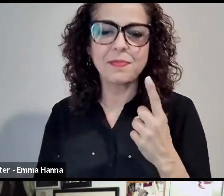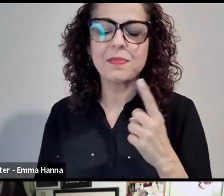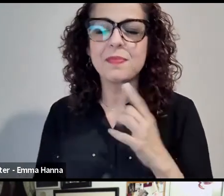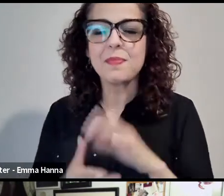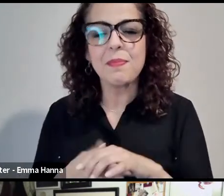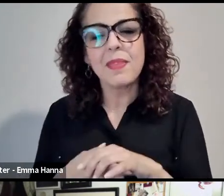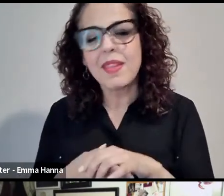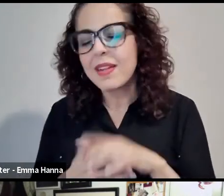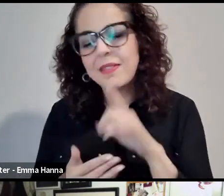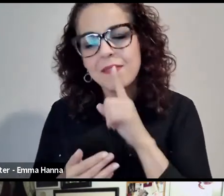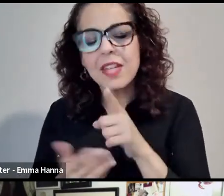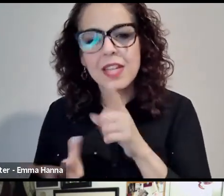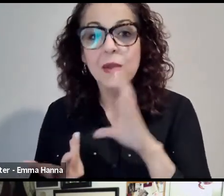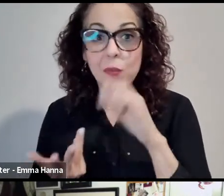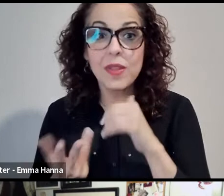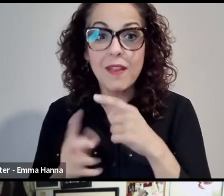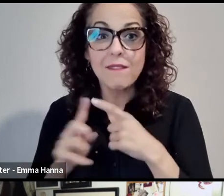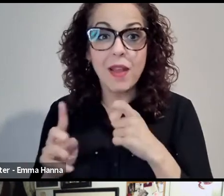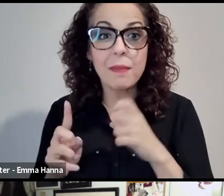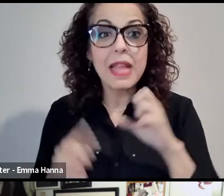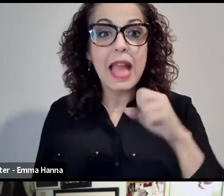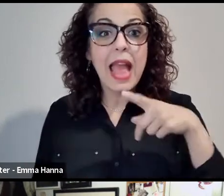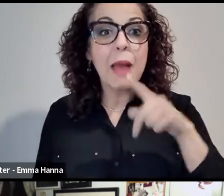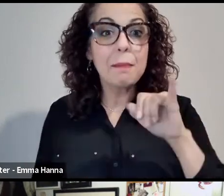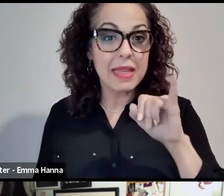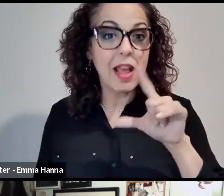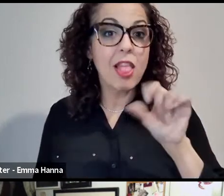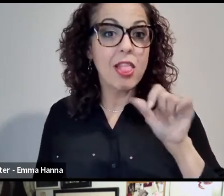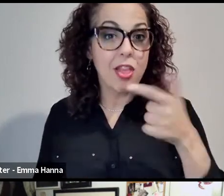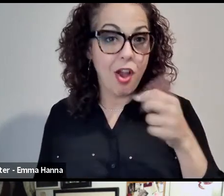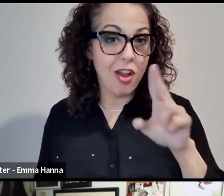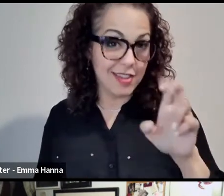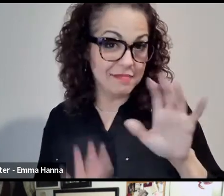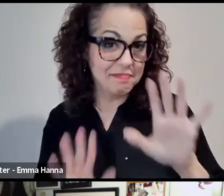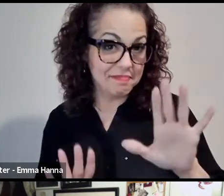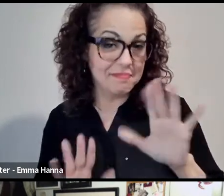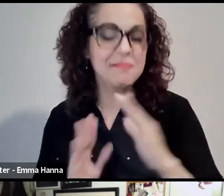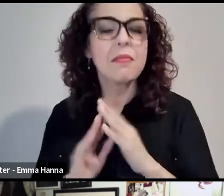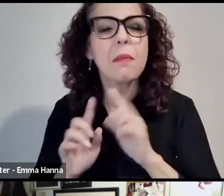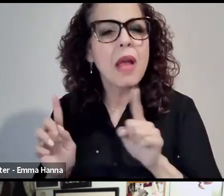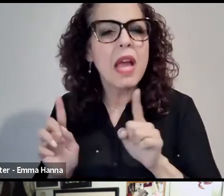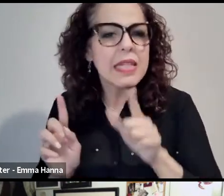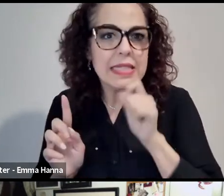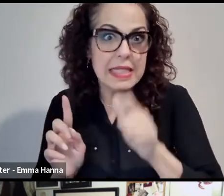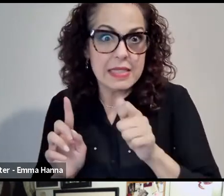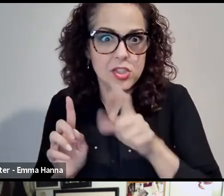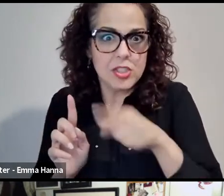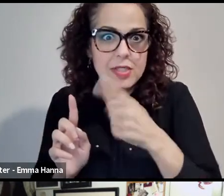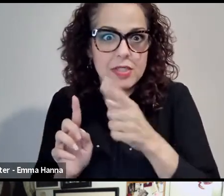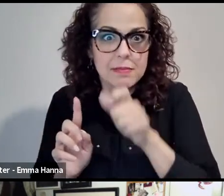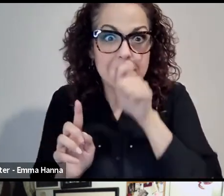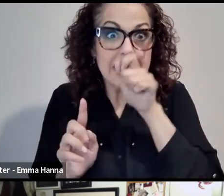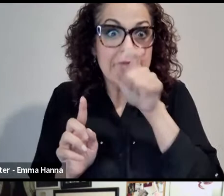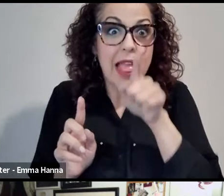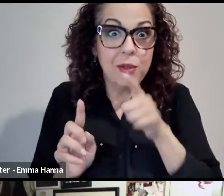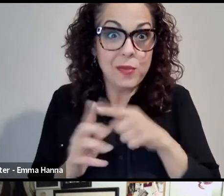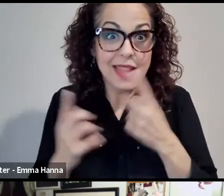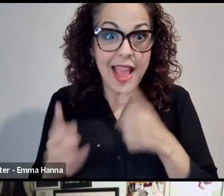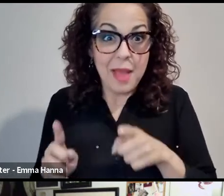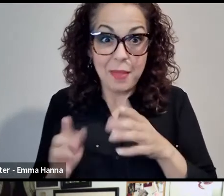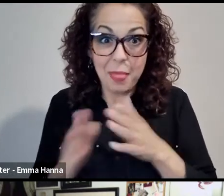It's weirdly, it's from the epilogue, but it doesn't give away anything in the book. But I think it really does speak a lot to this idea of, you know, like you were saying,